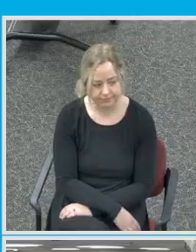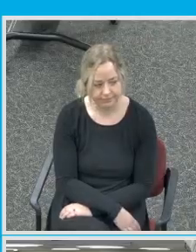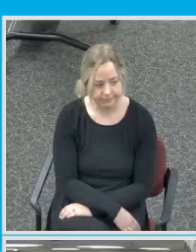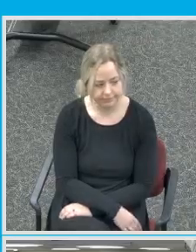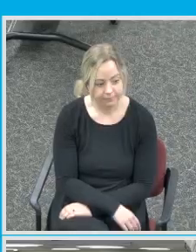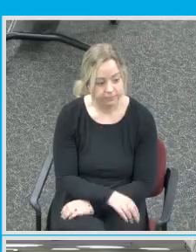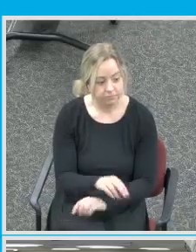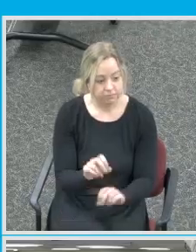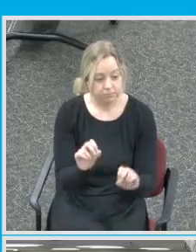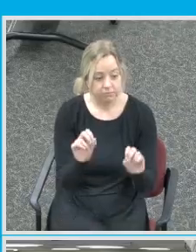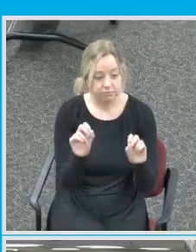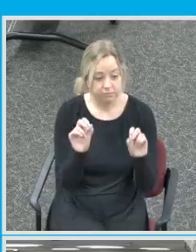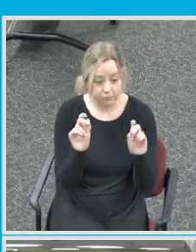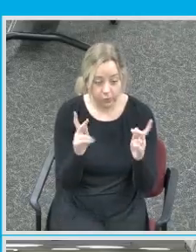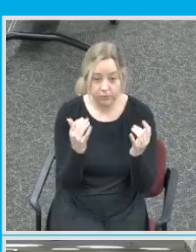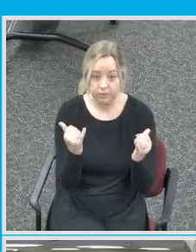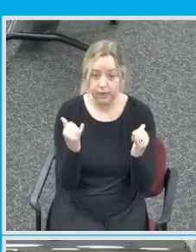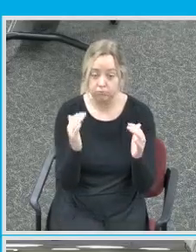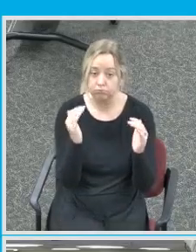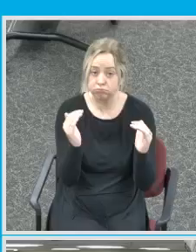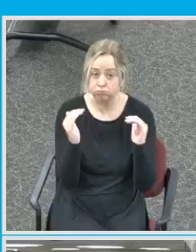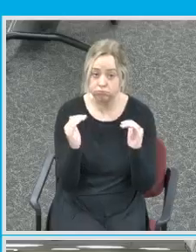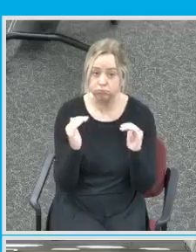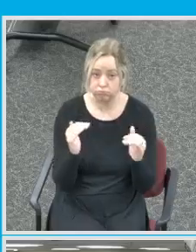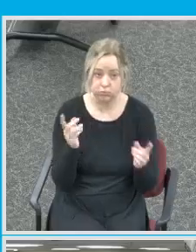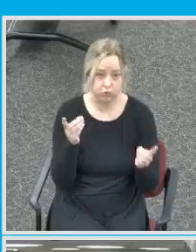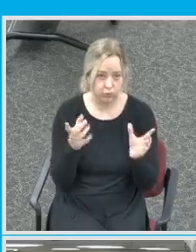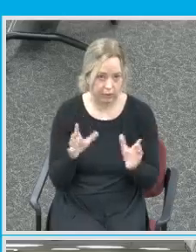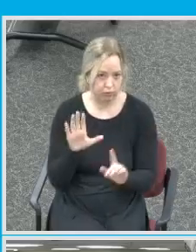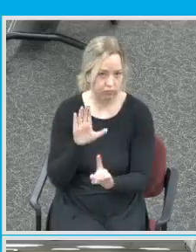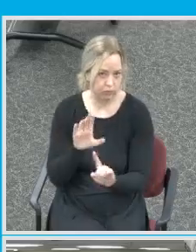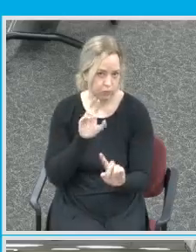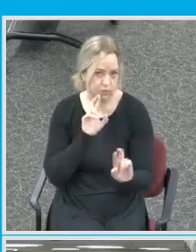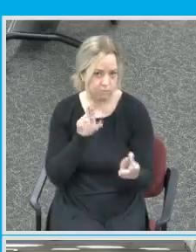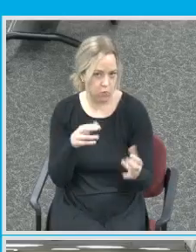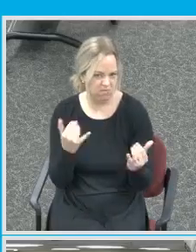Right, and on our agenda, that takes us down to the director's report.